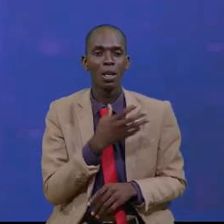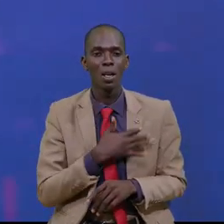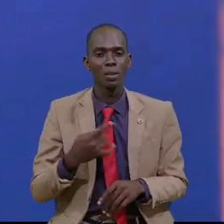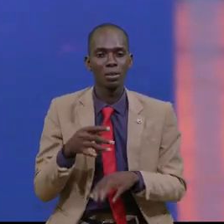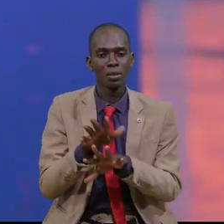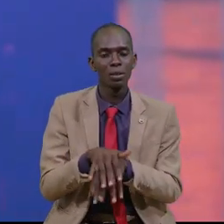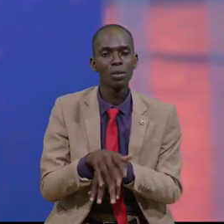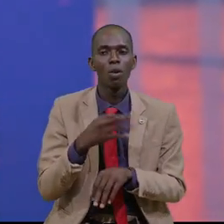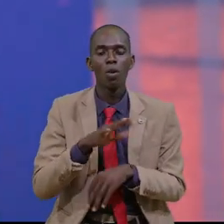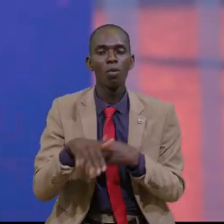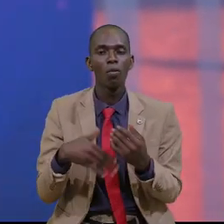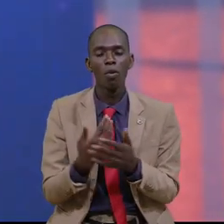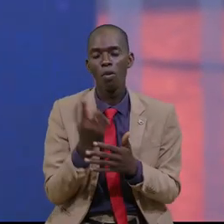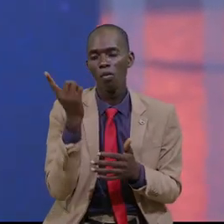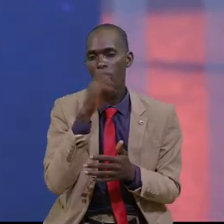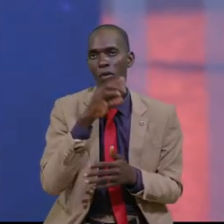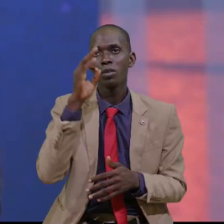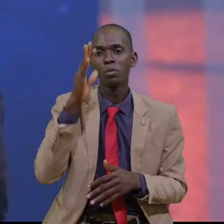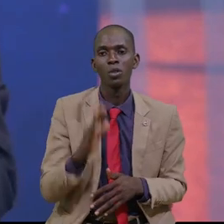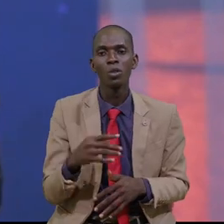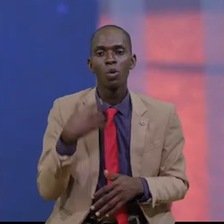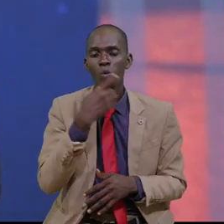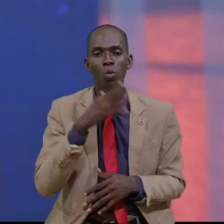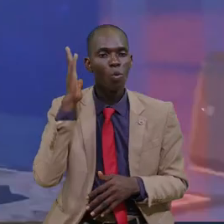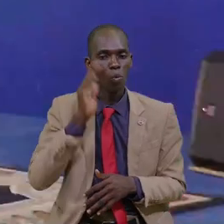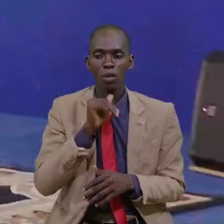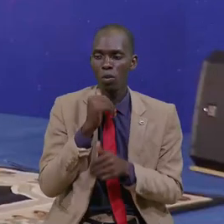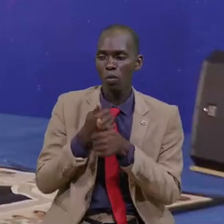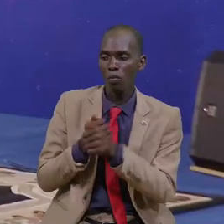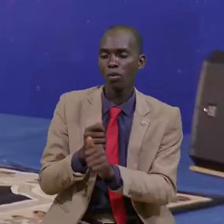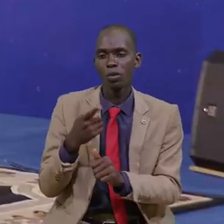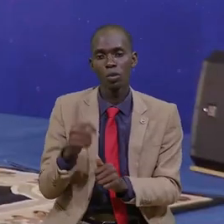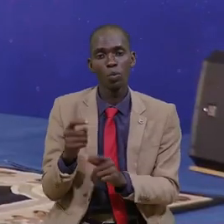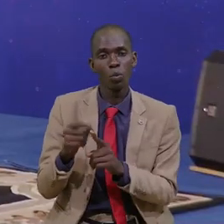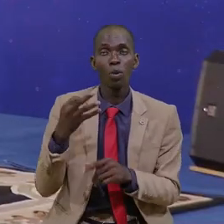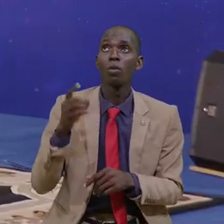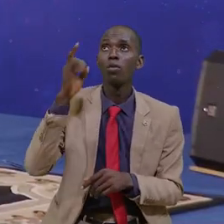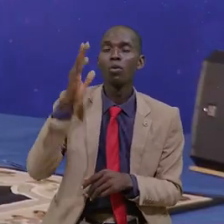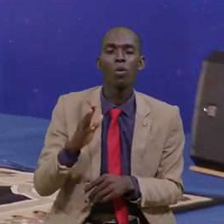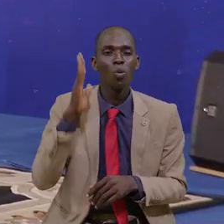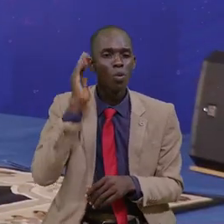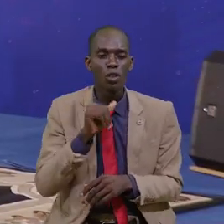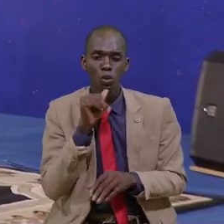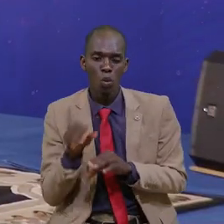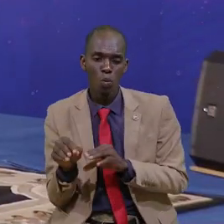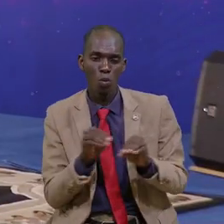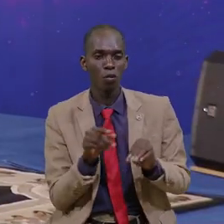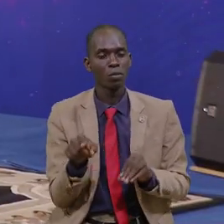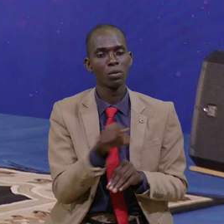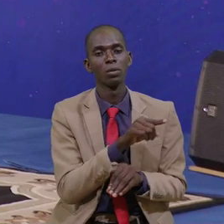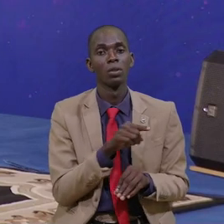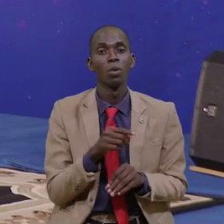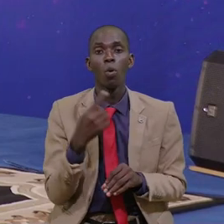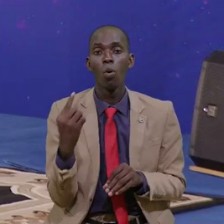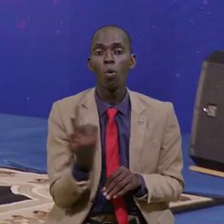false preachers who will not keep to the word, they don't change him. Only the people and the things